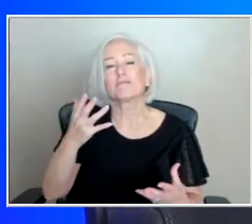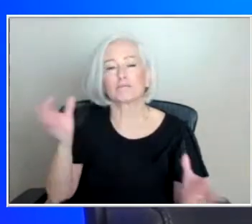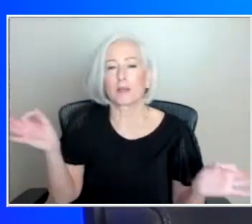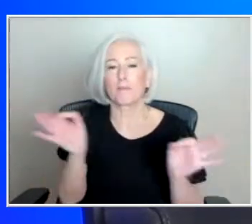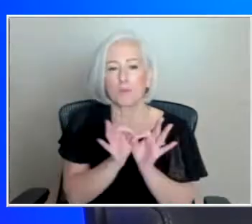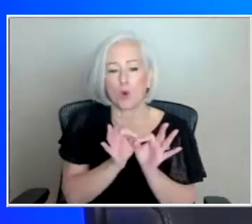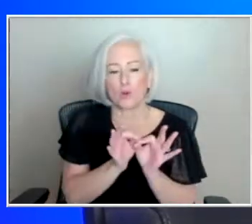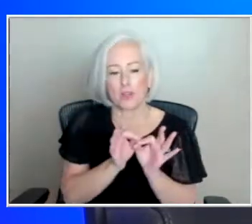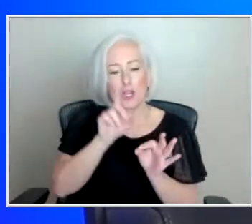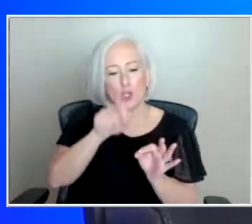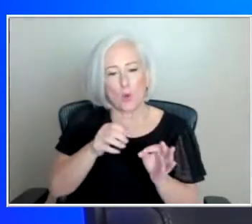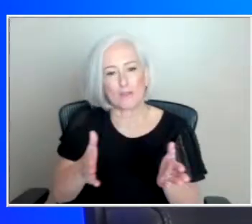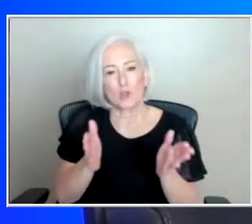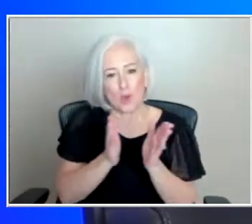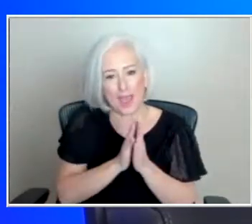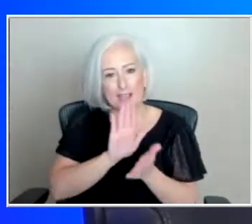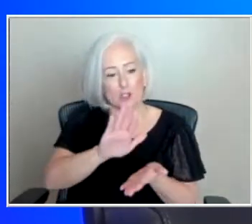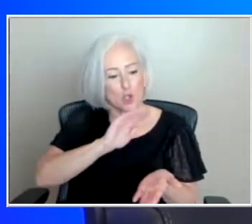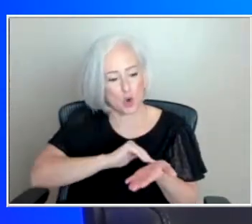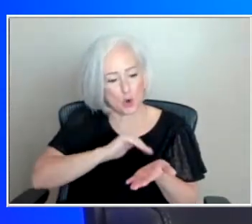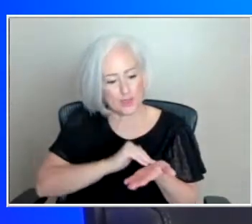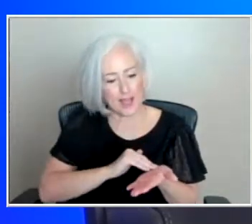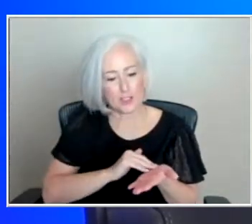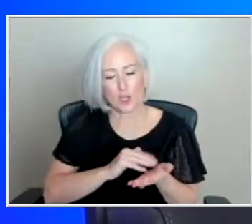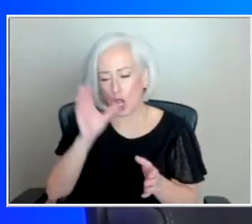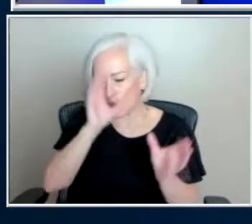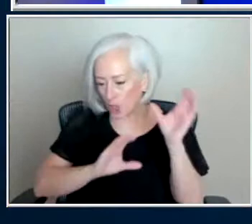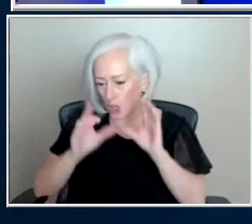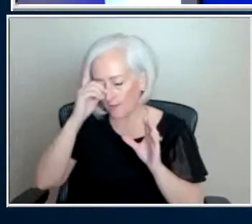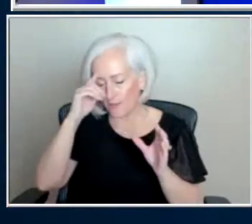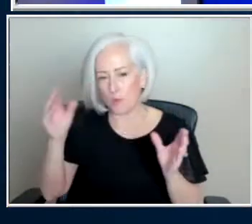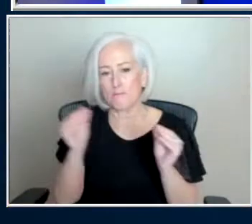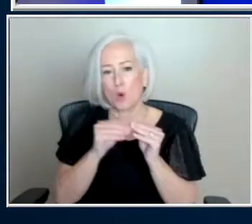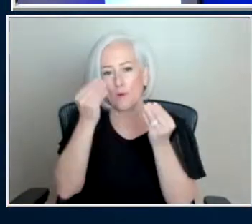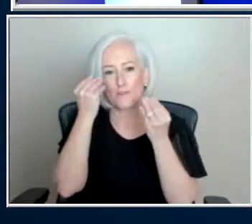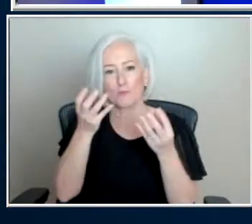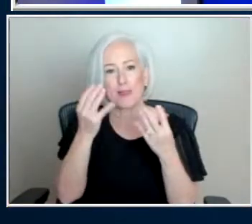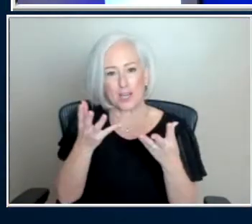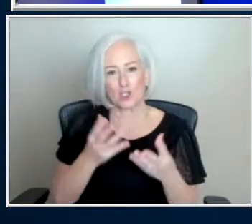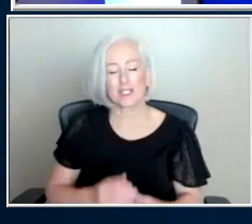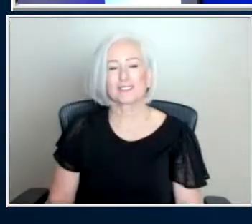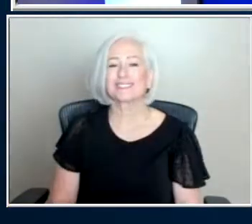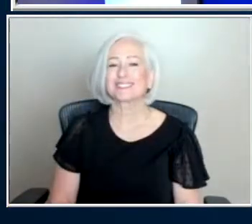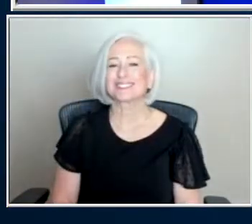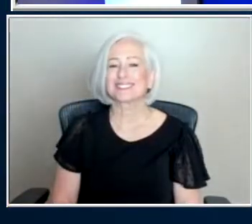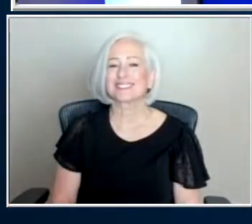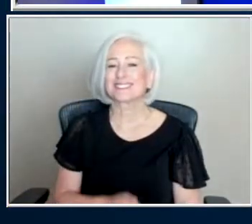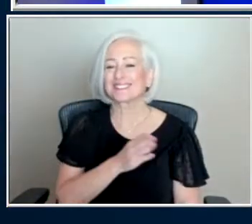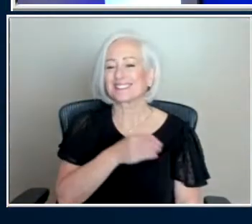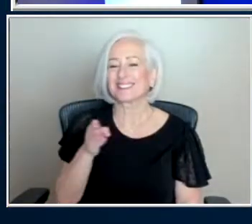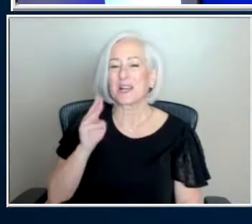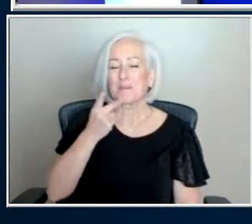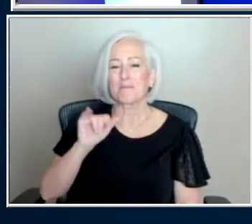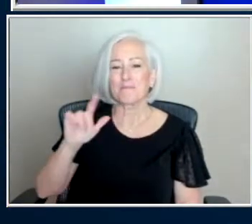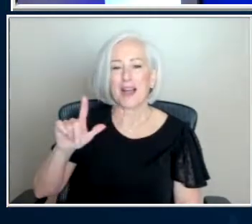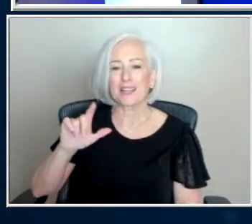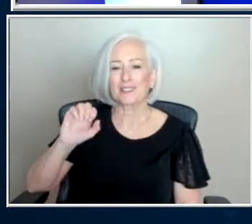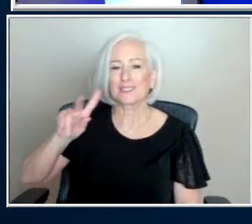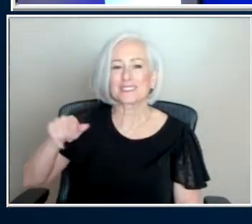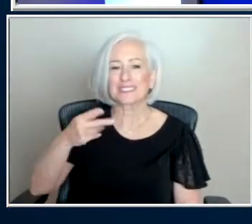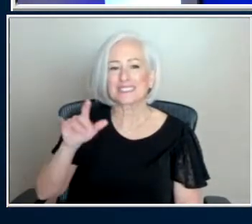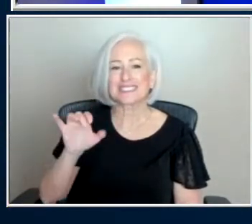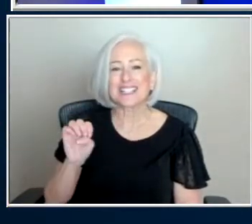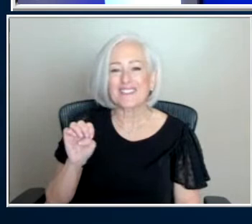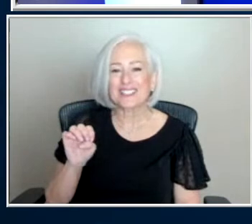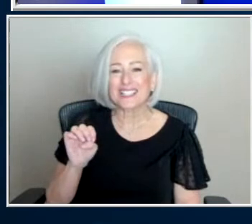ask your doctor and look for more information. Yes. All right. Michael, Stephanie, you got me maybe a little